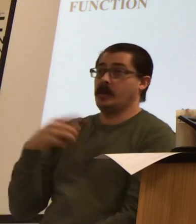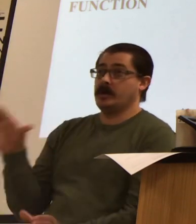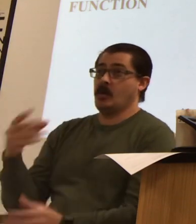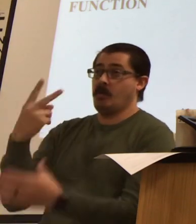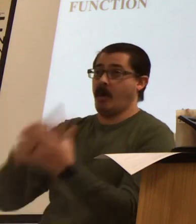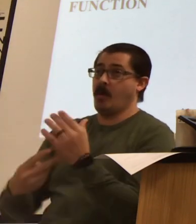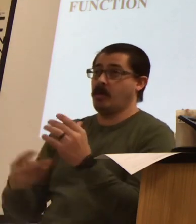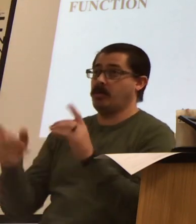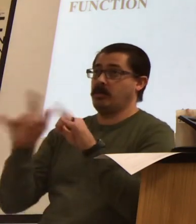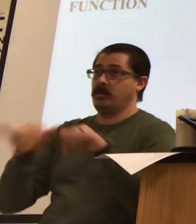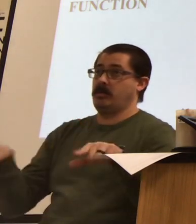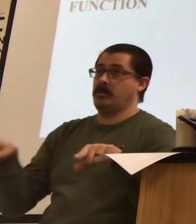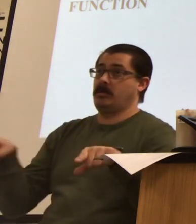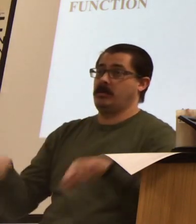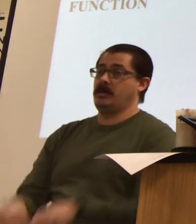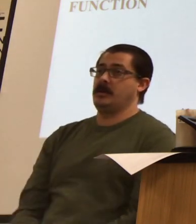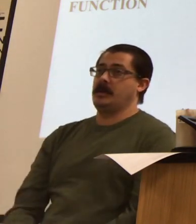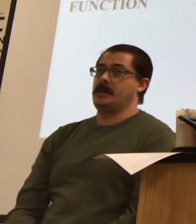okay, because